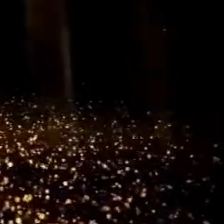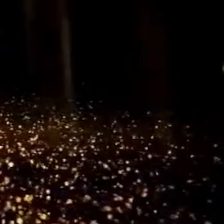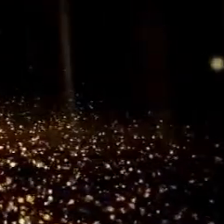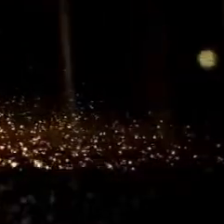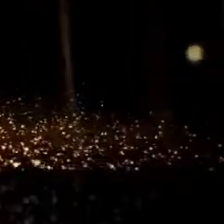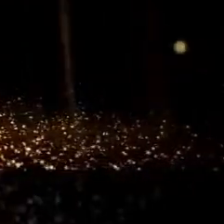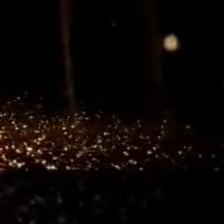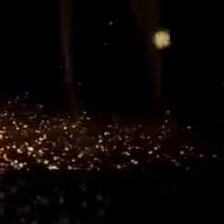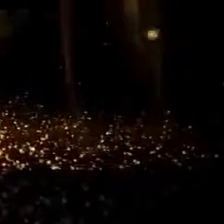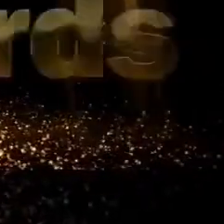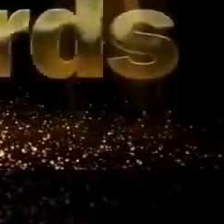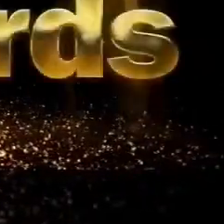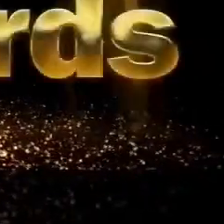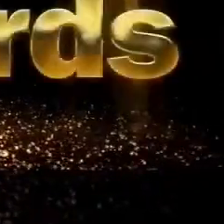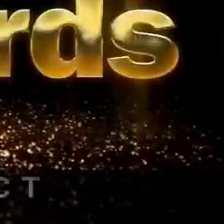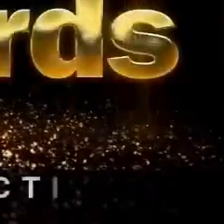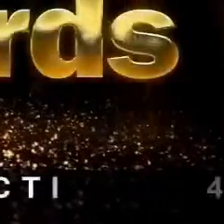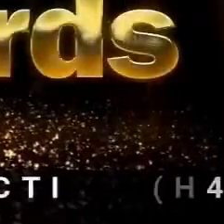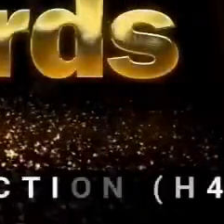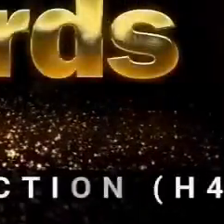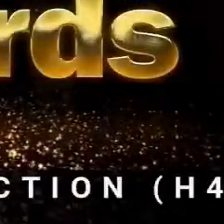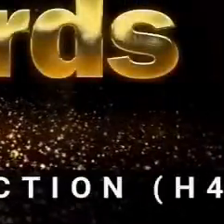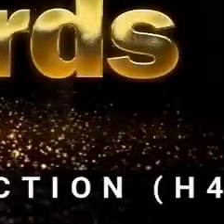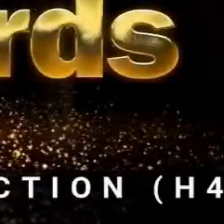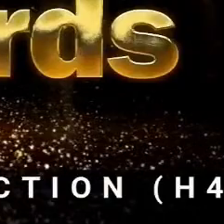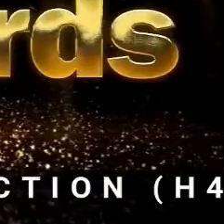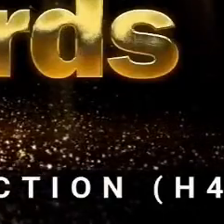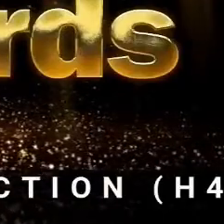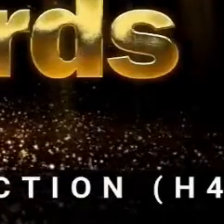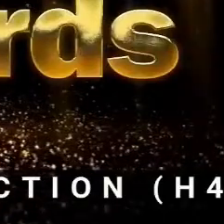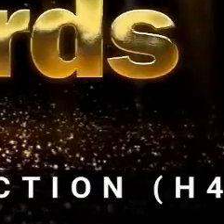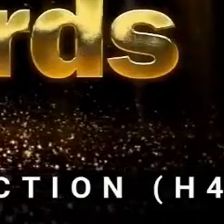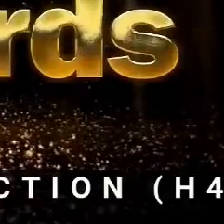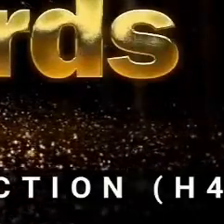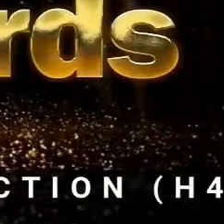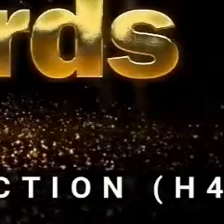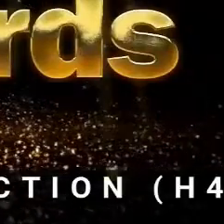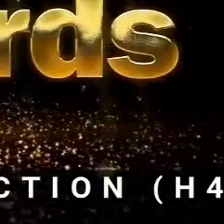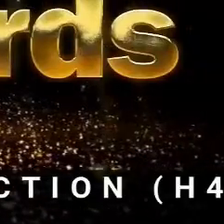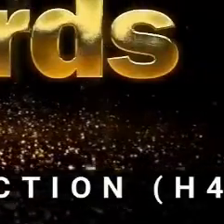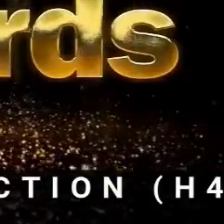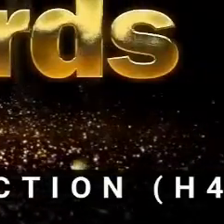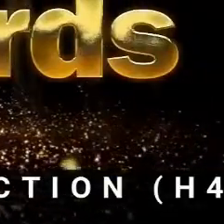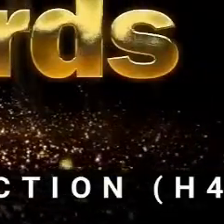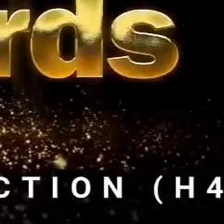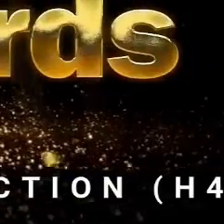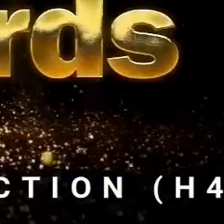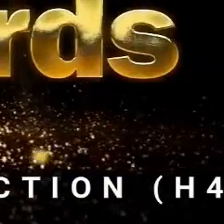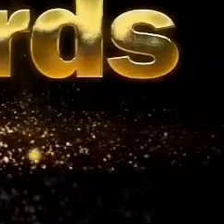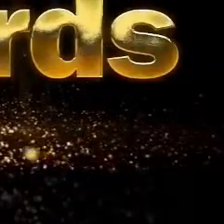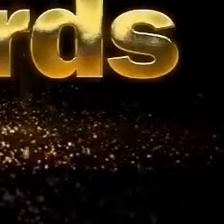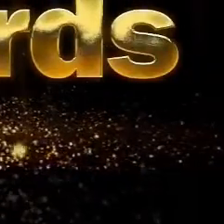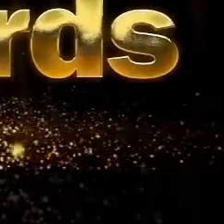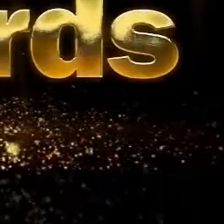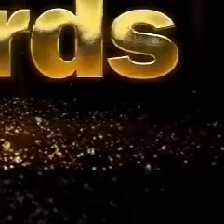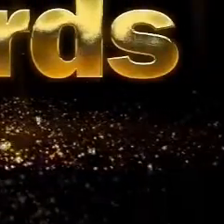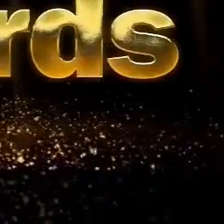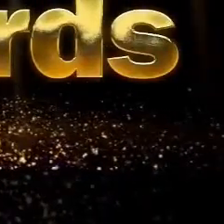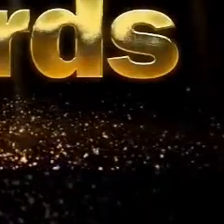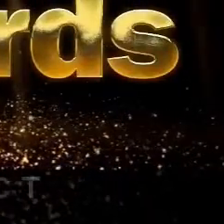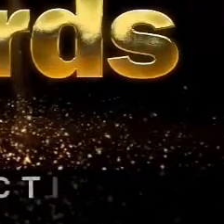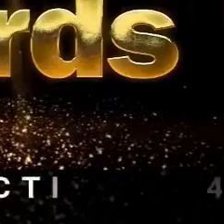Awards. Chill Awards. The Christina Hackman Impact Leadership Awards. The Chill Awards.